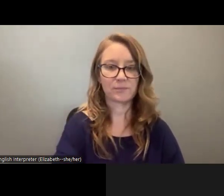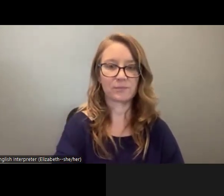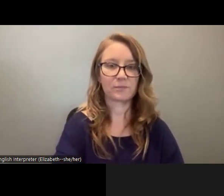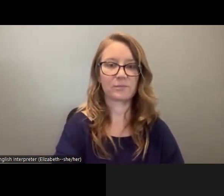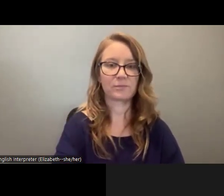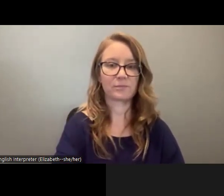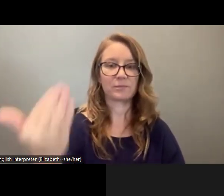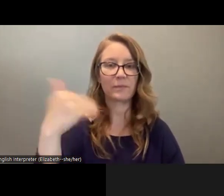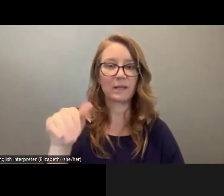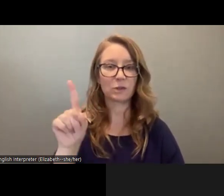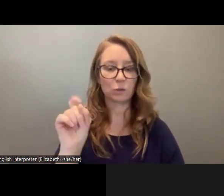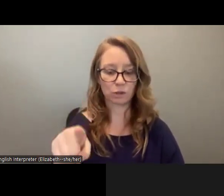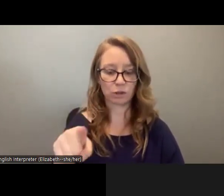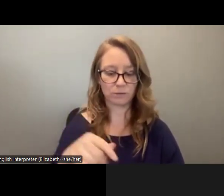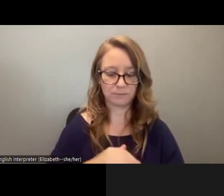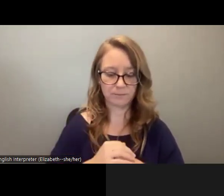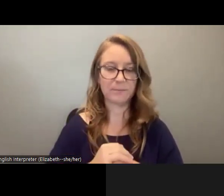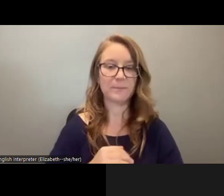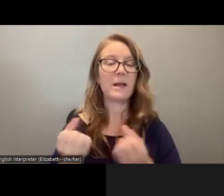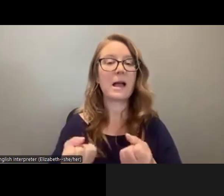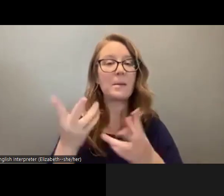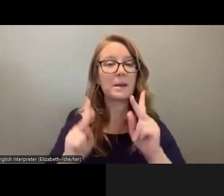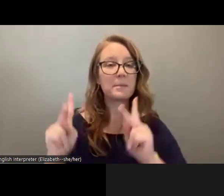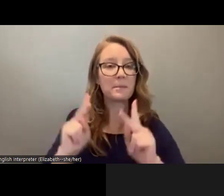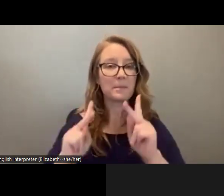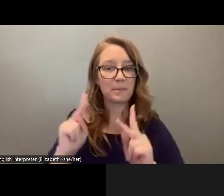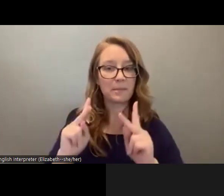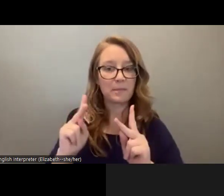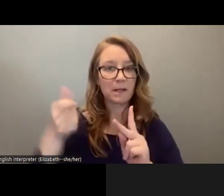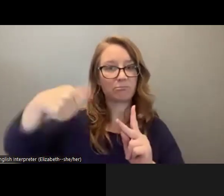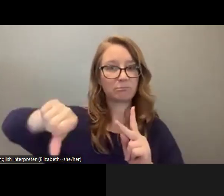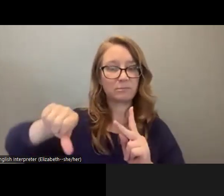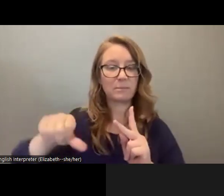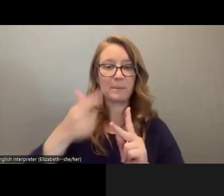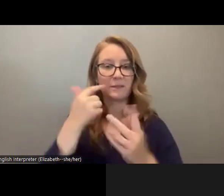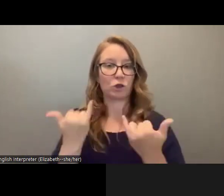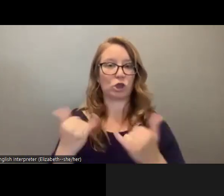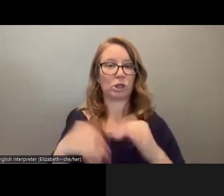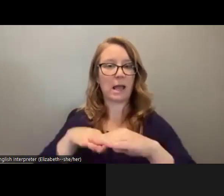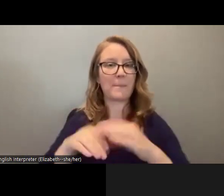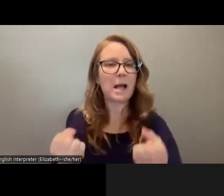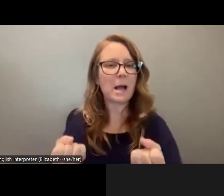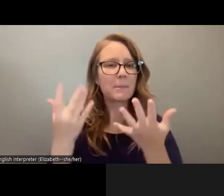The next question that we have in there is how many people have been denied due to the cap currently?